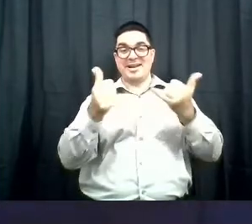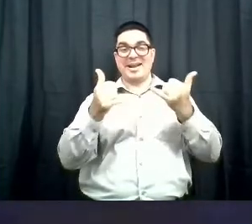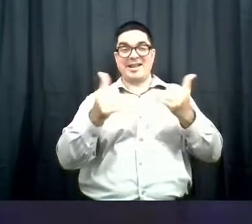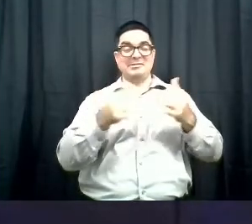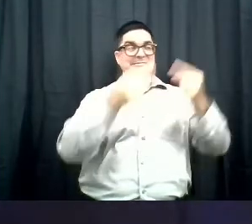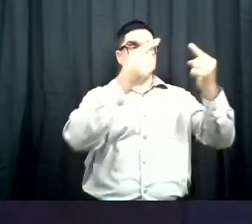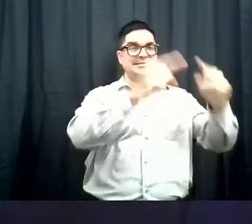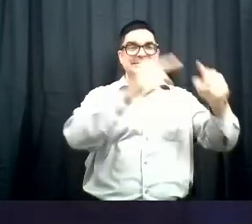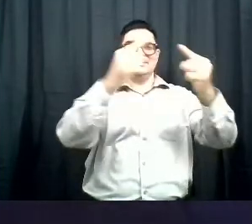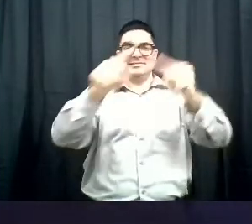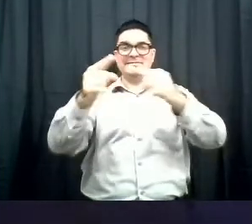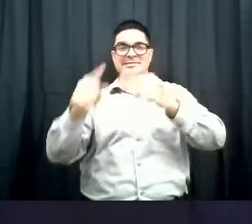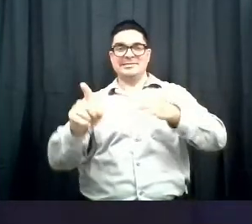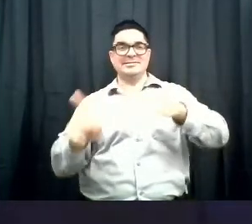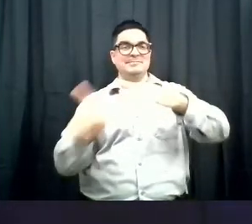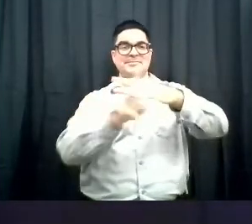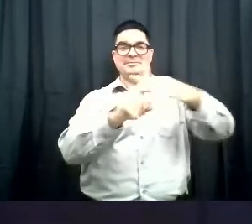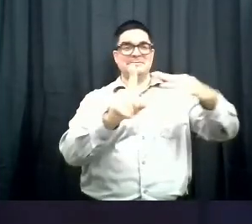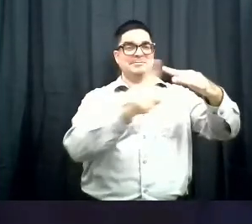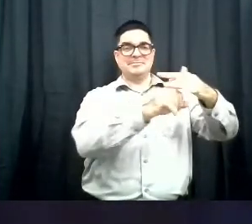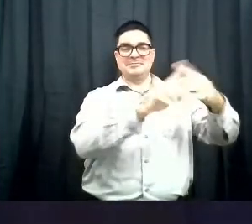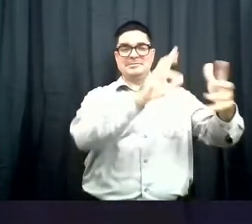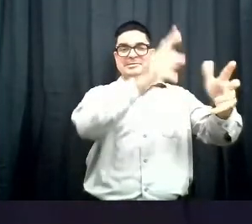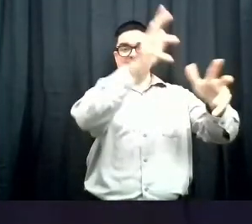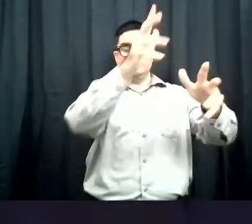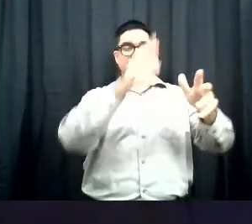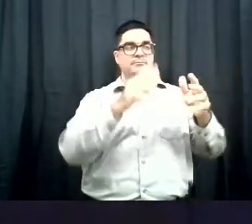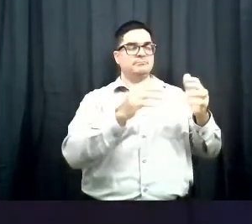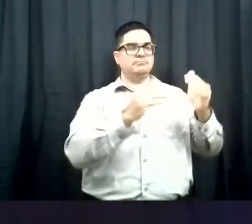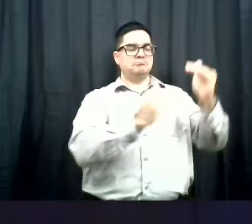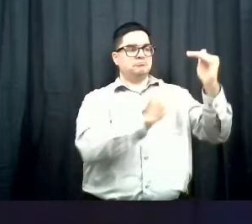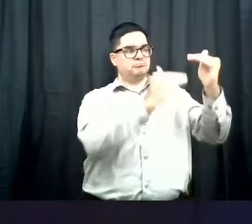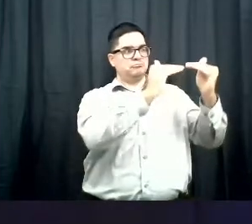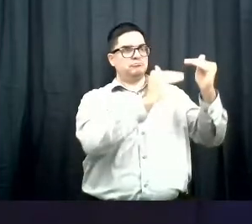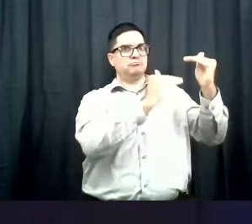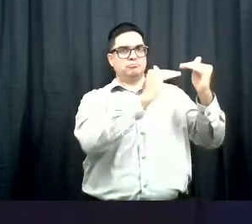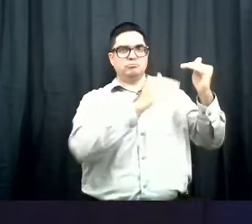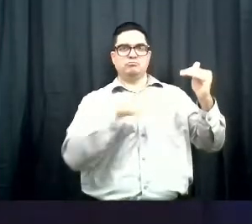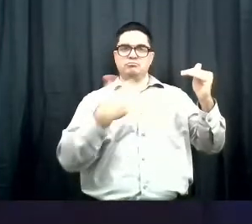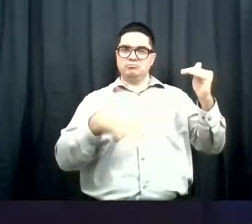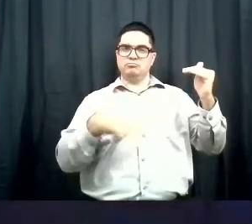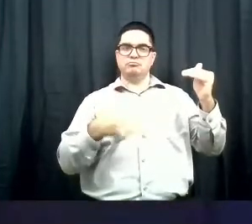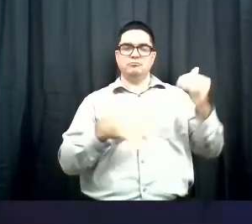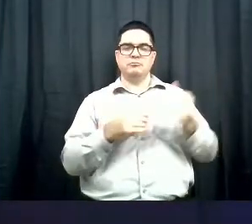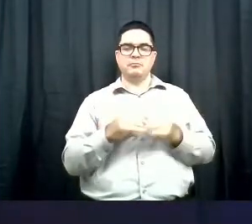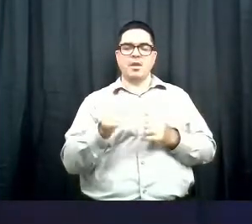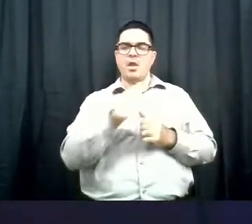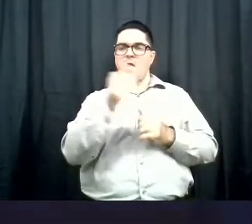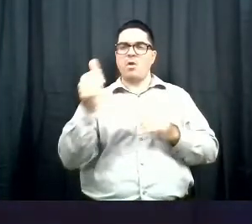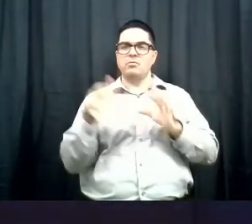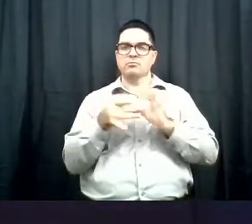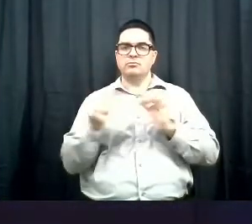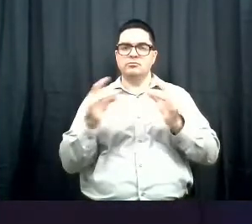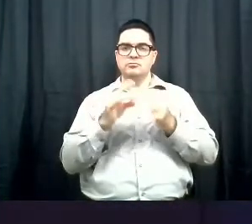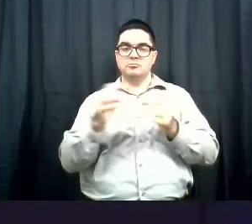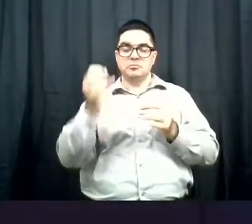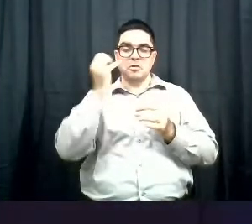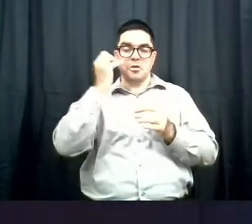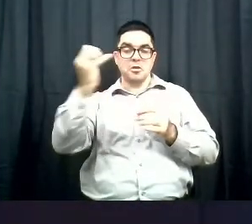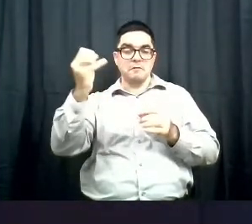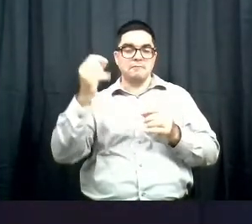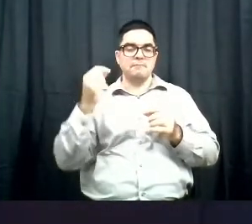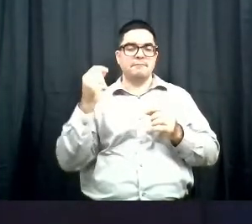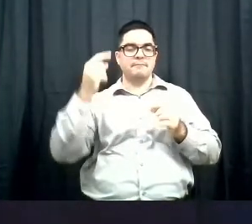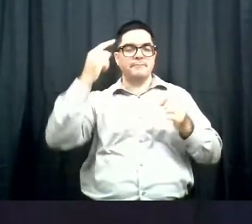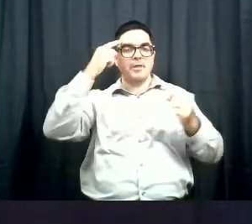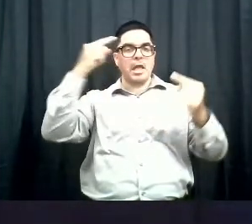staff and advisors of the board. And the other comment I'll make is, where there are disagreements about those